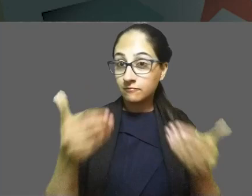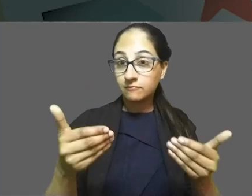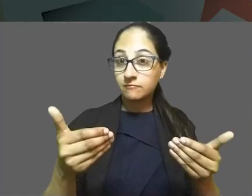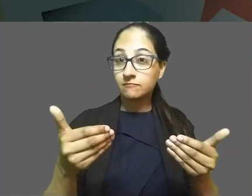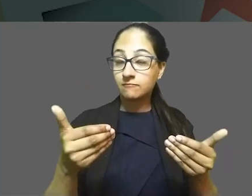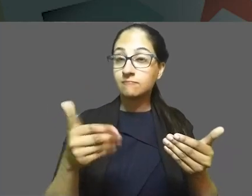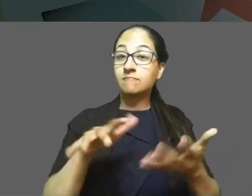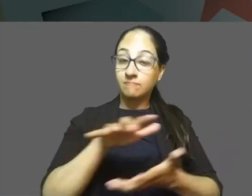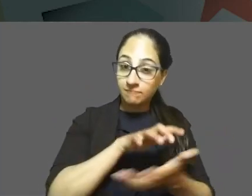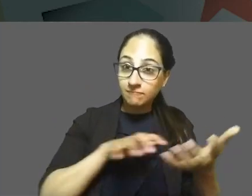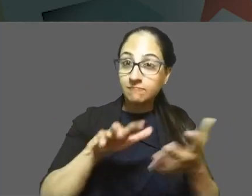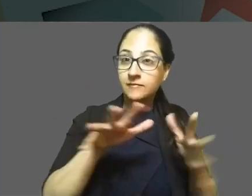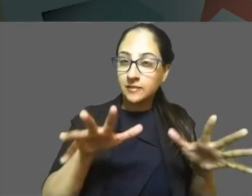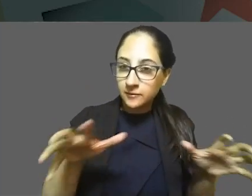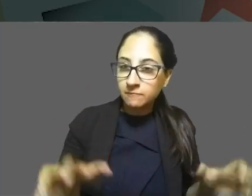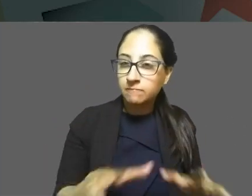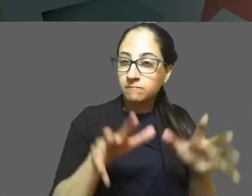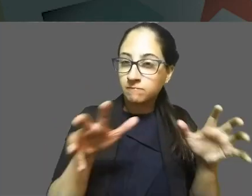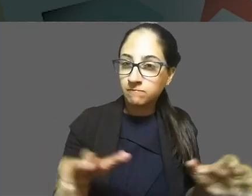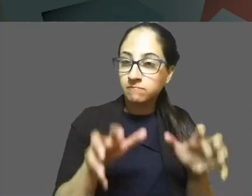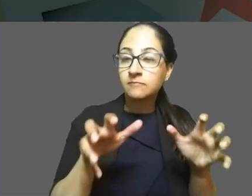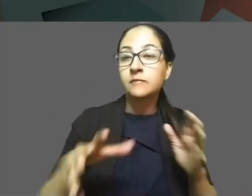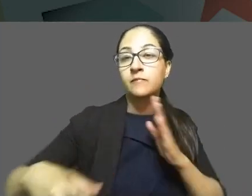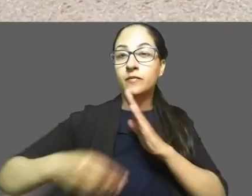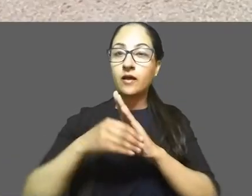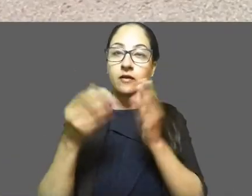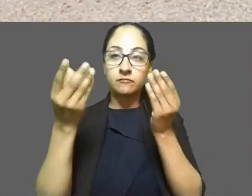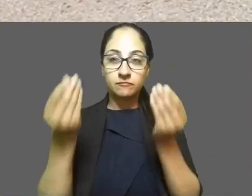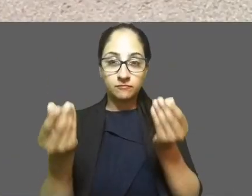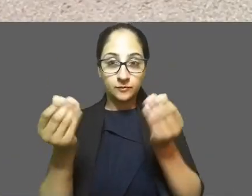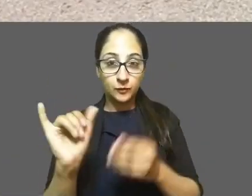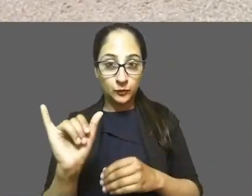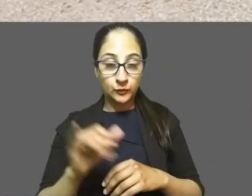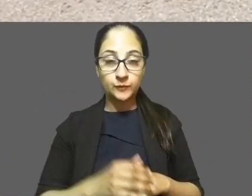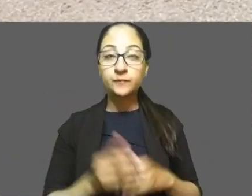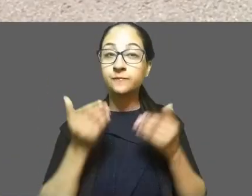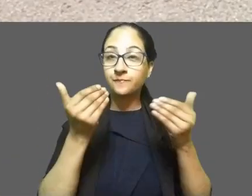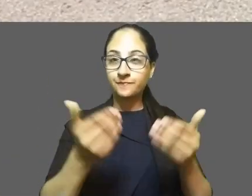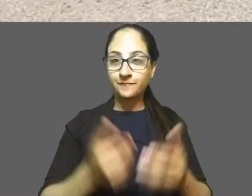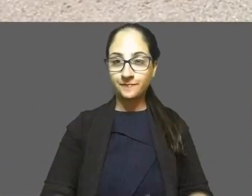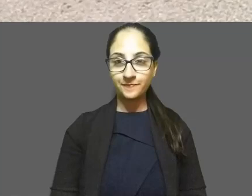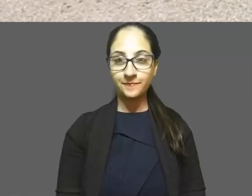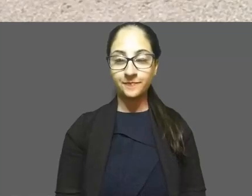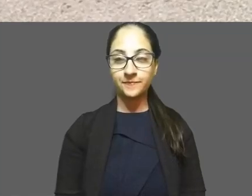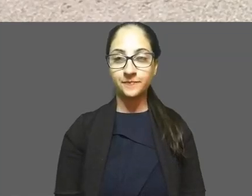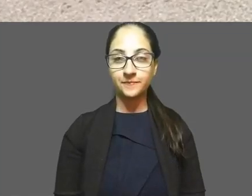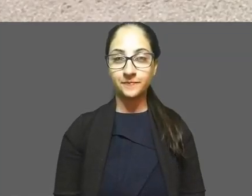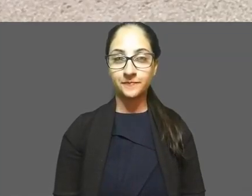actually mix our wet ingredients together. Okay.